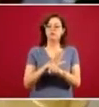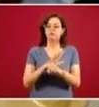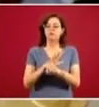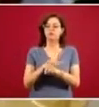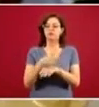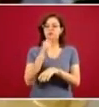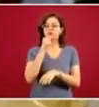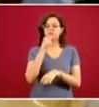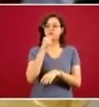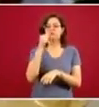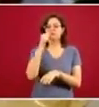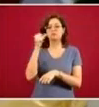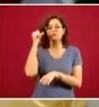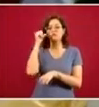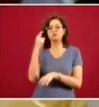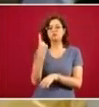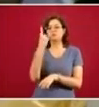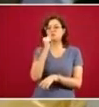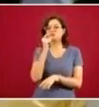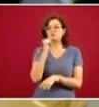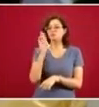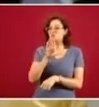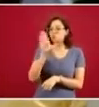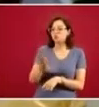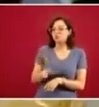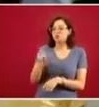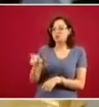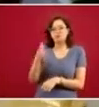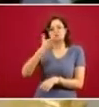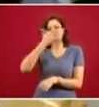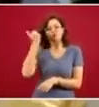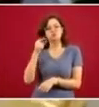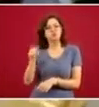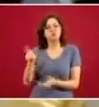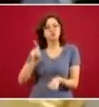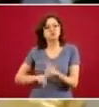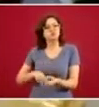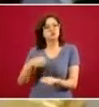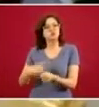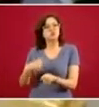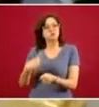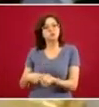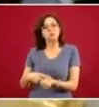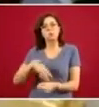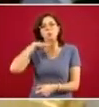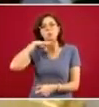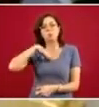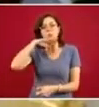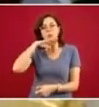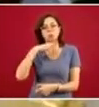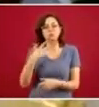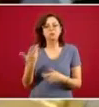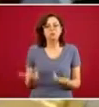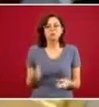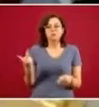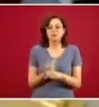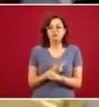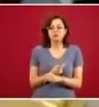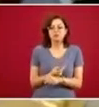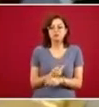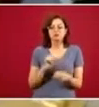situation that we've known of some infected police officers within the department?